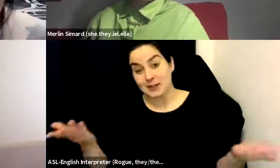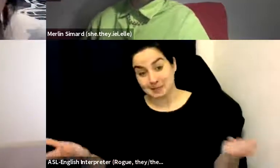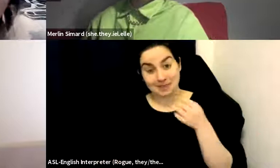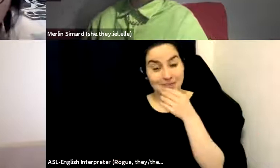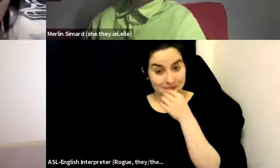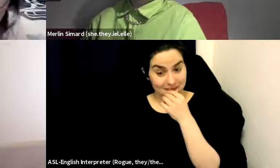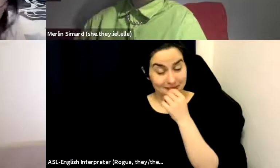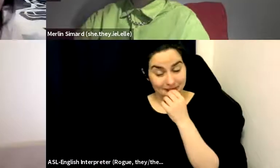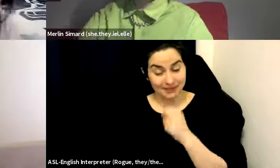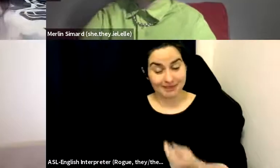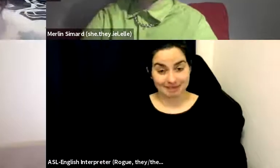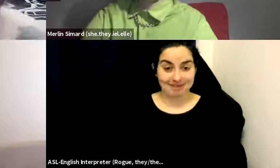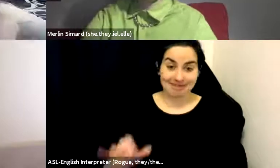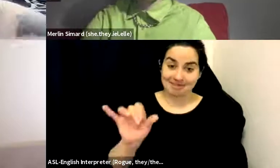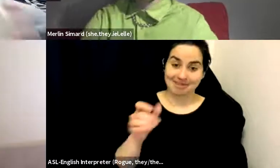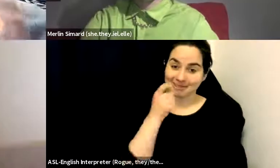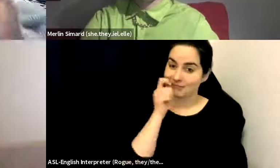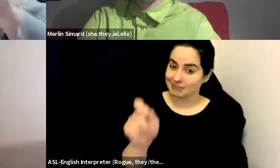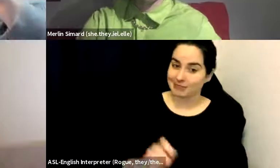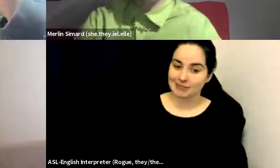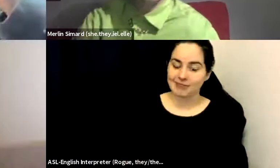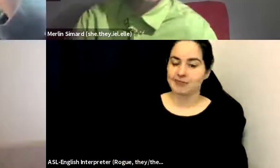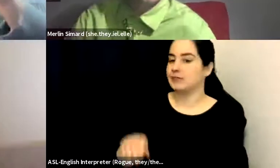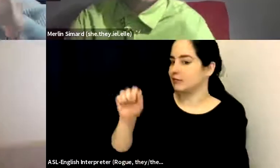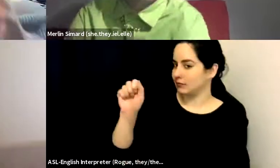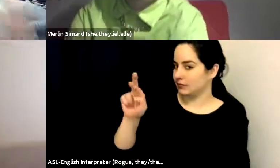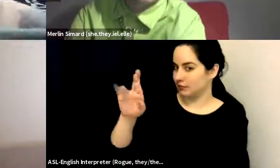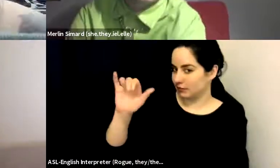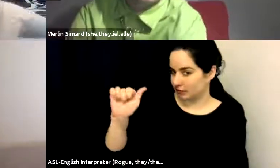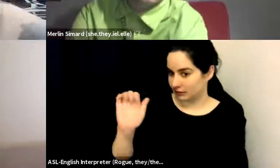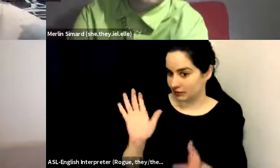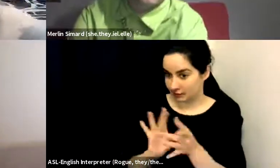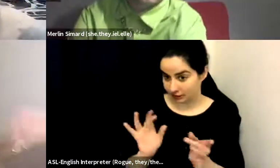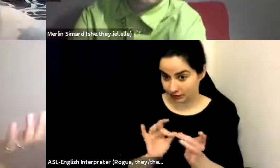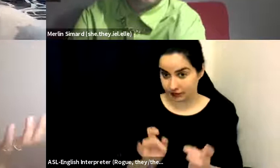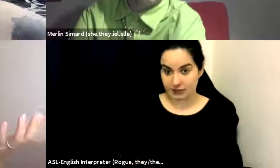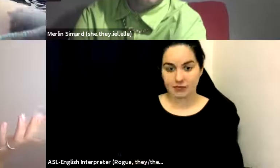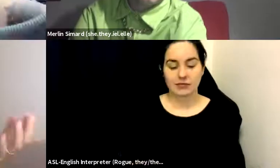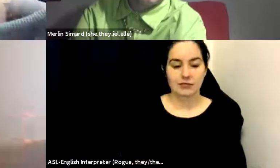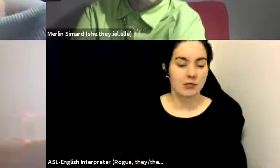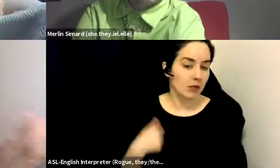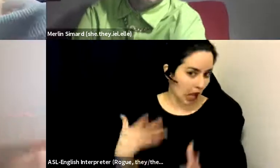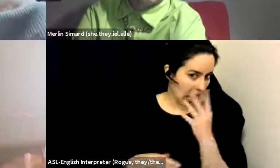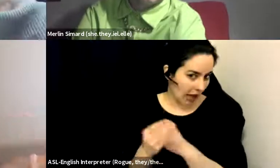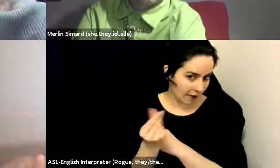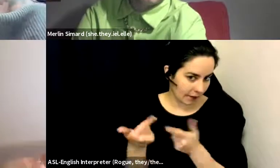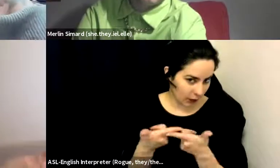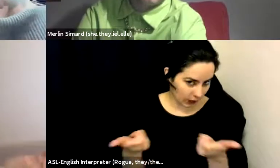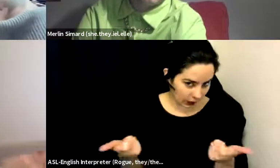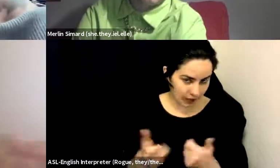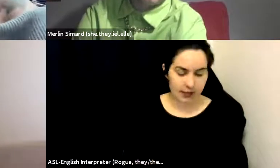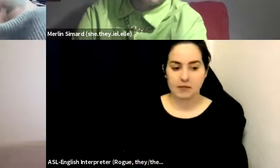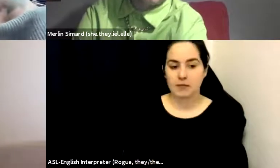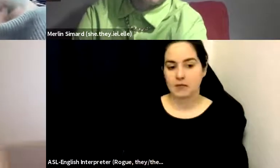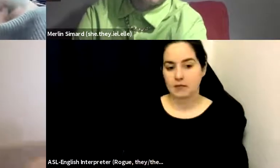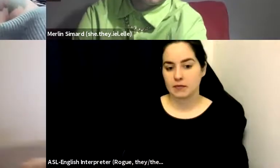End of thought. Aria speaking, I'll add a few things. It makes me think about the difference